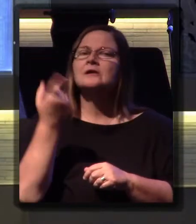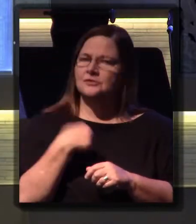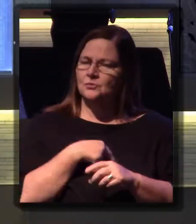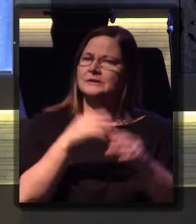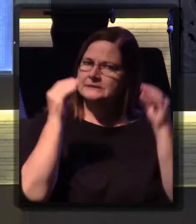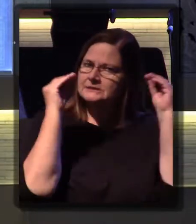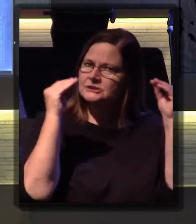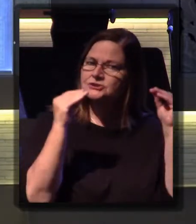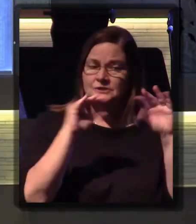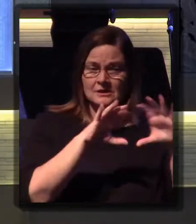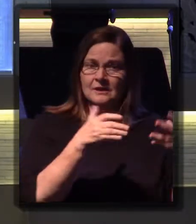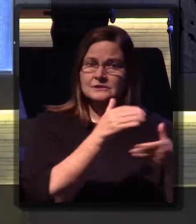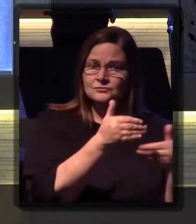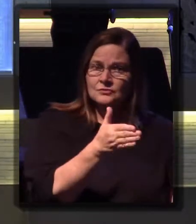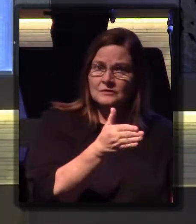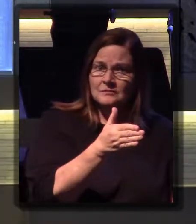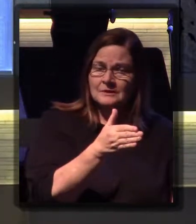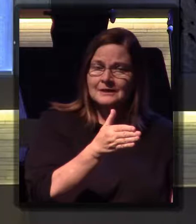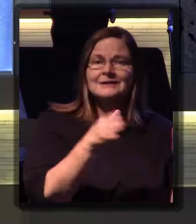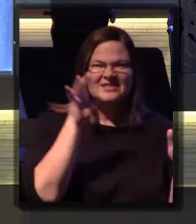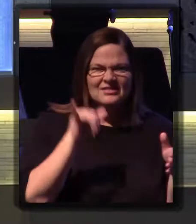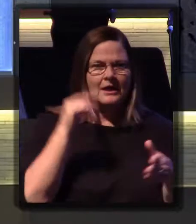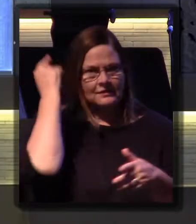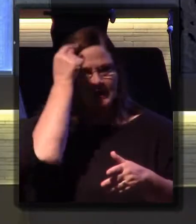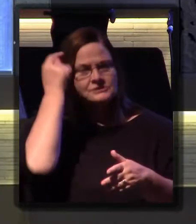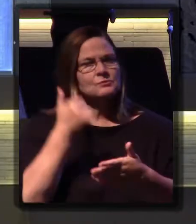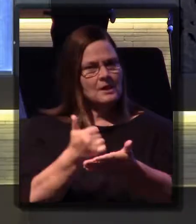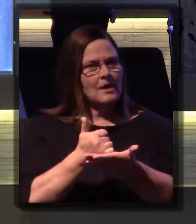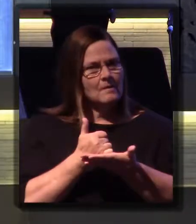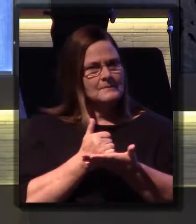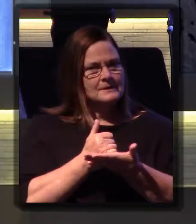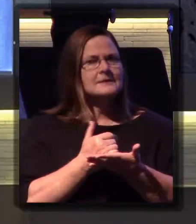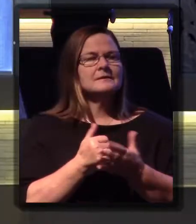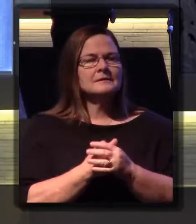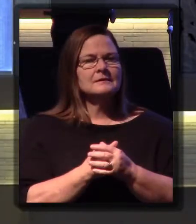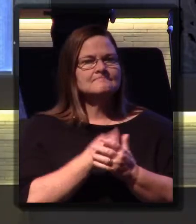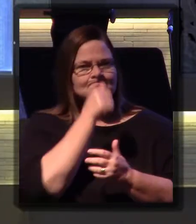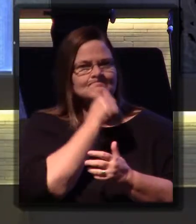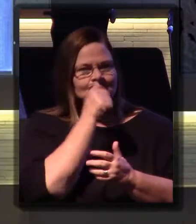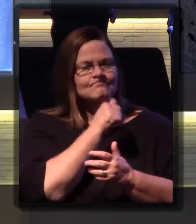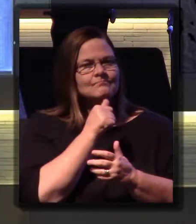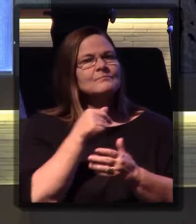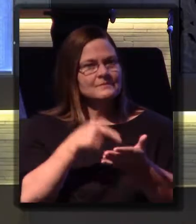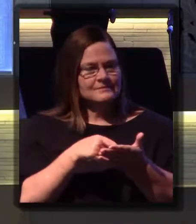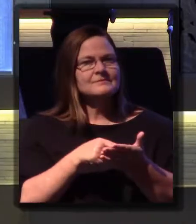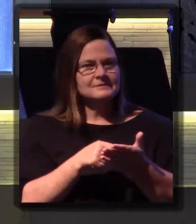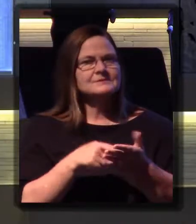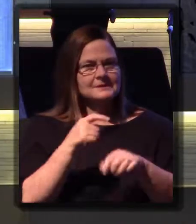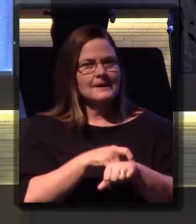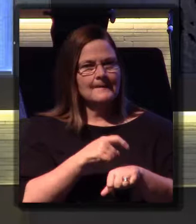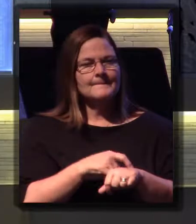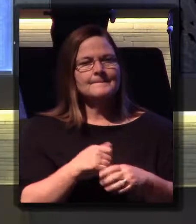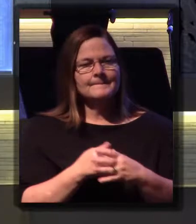the same theology that we teach in the classroom is the same theology that will help me and my family get